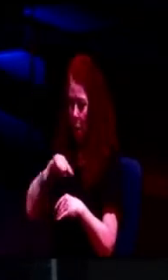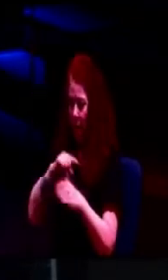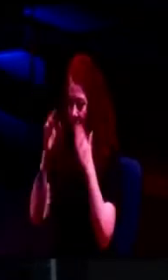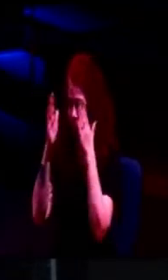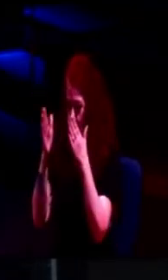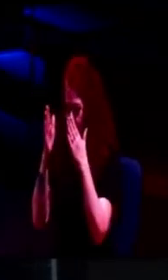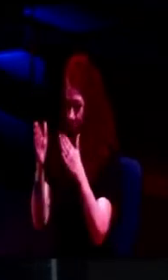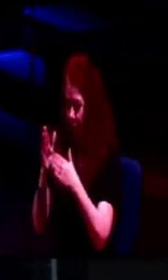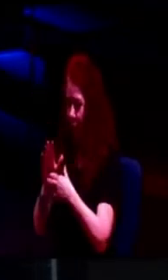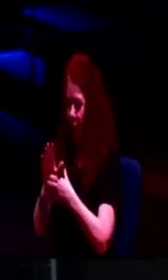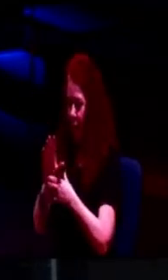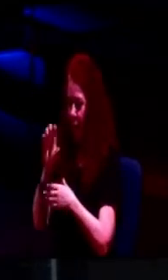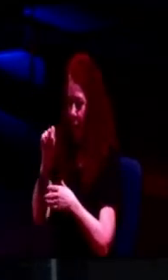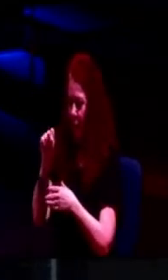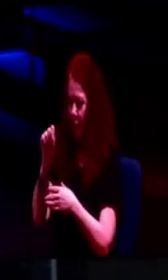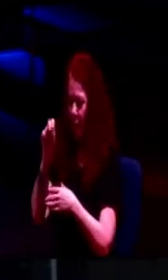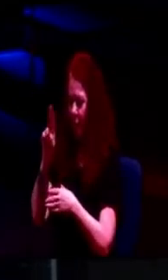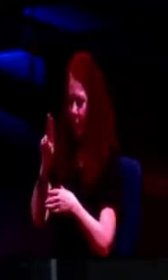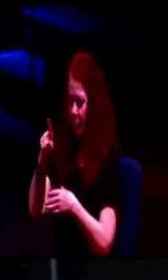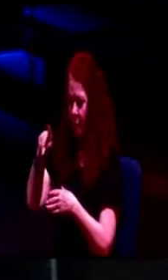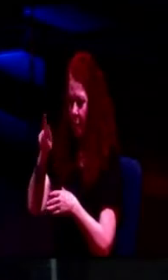other representative.